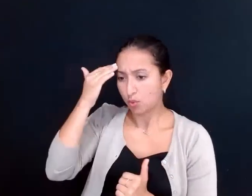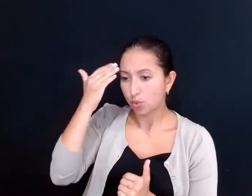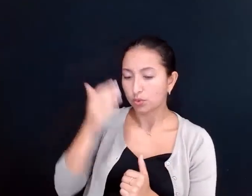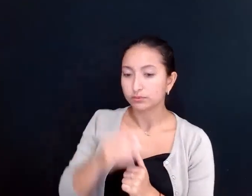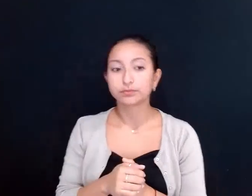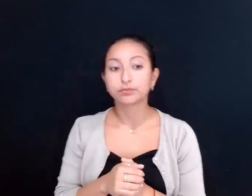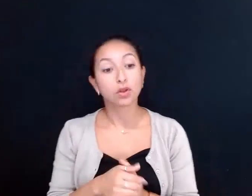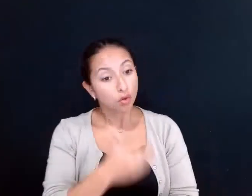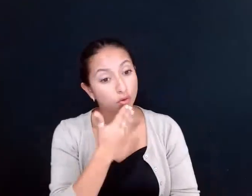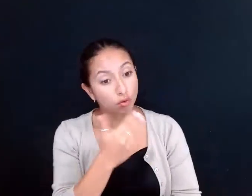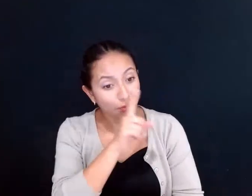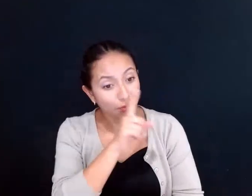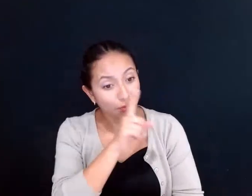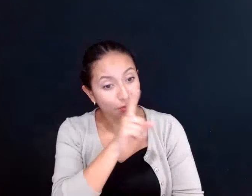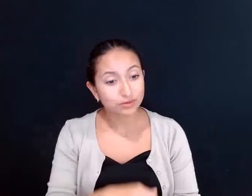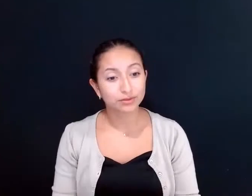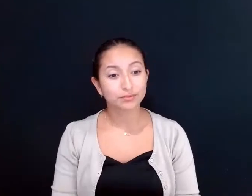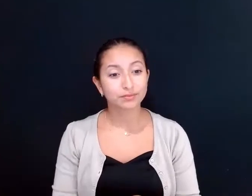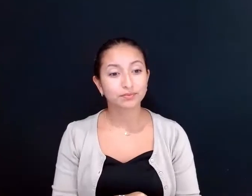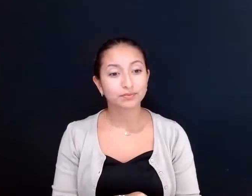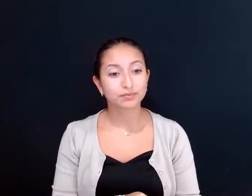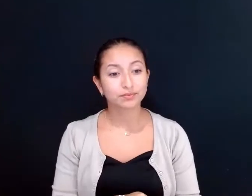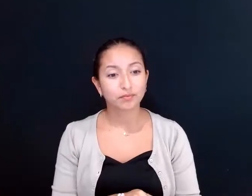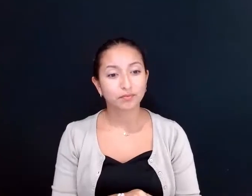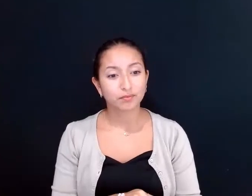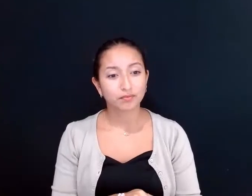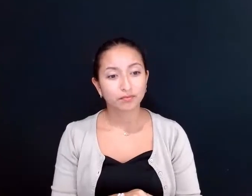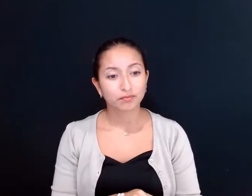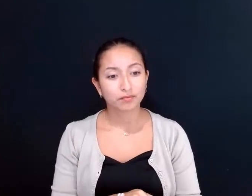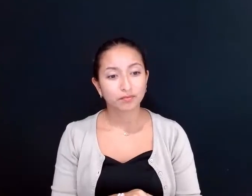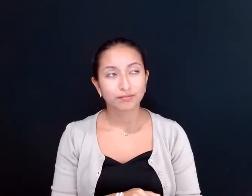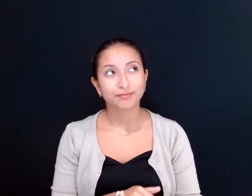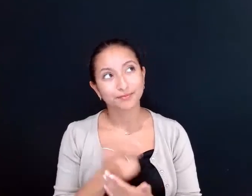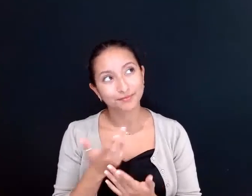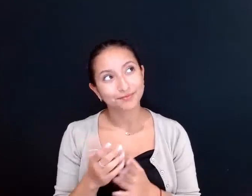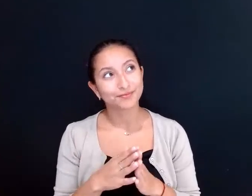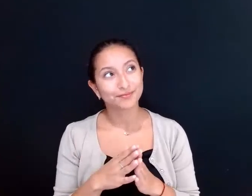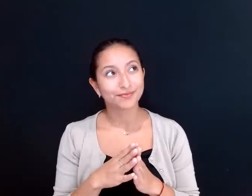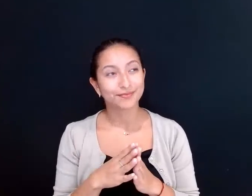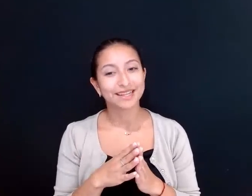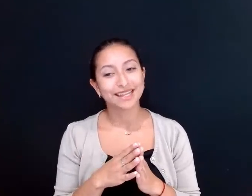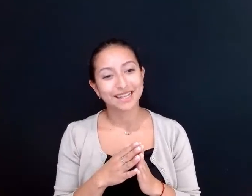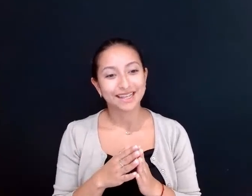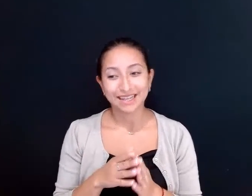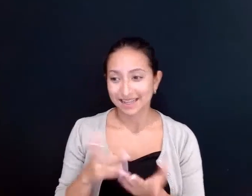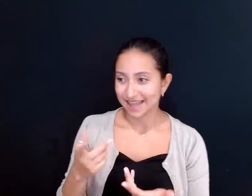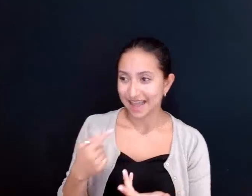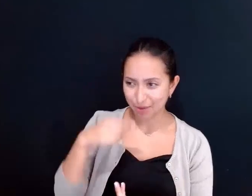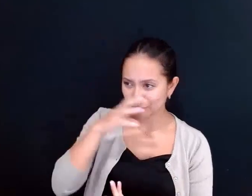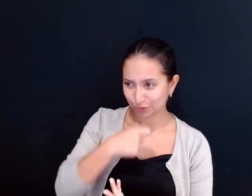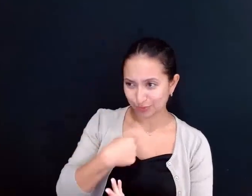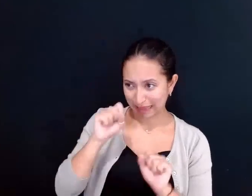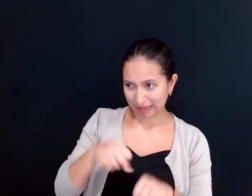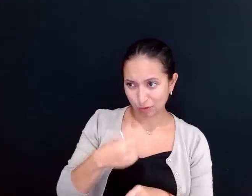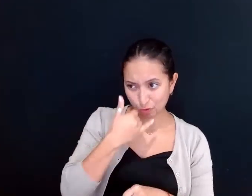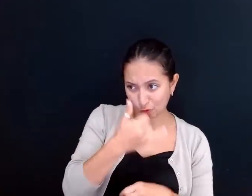That is a good question. So I'm assuming if they call their local office or their counselor,